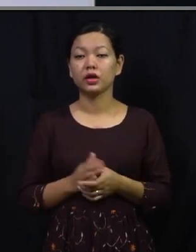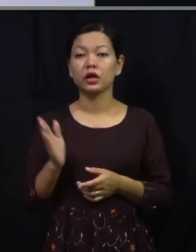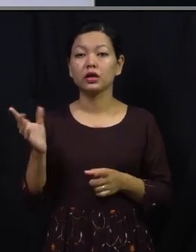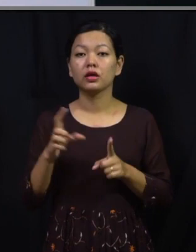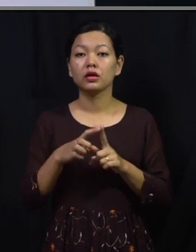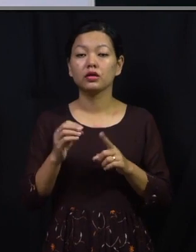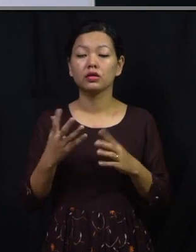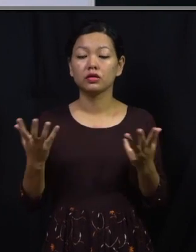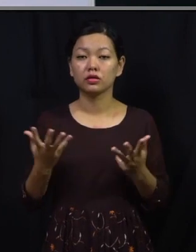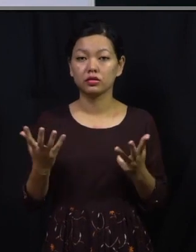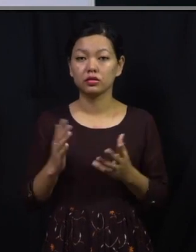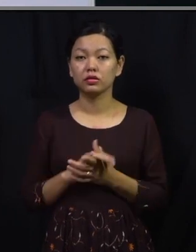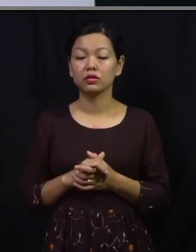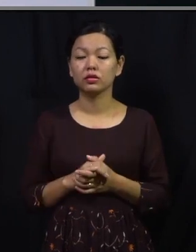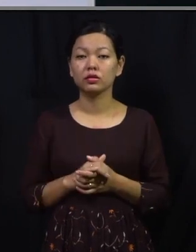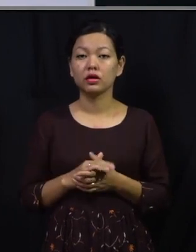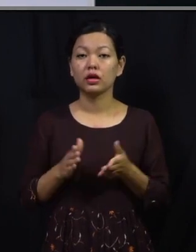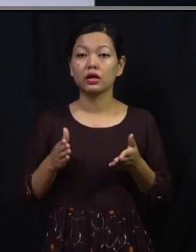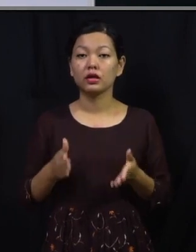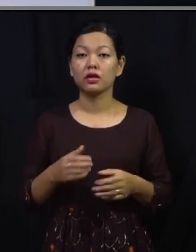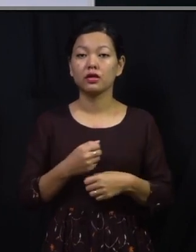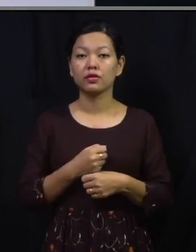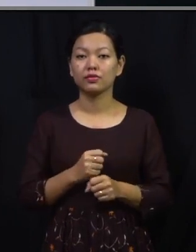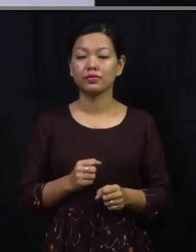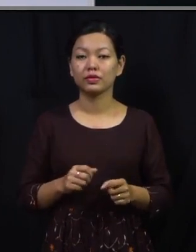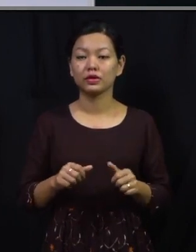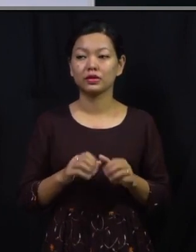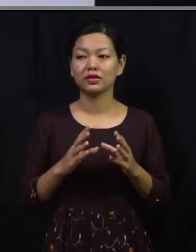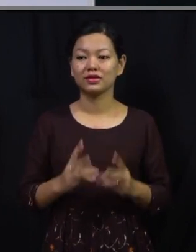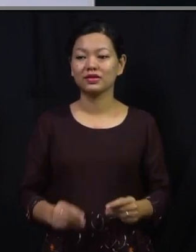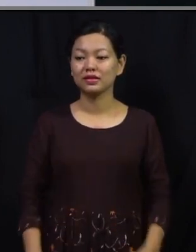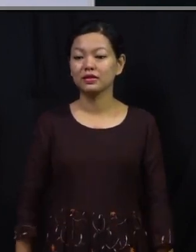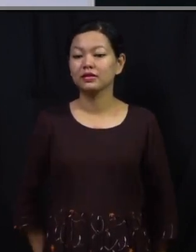we prepare an account. Excuse me.